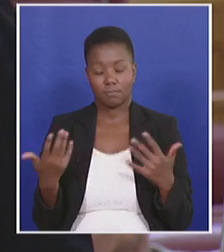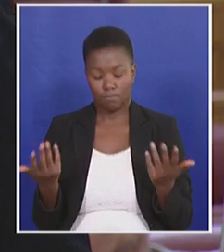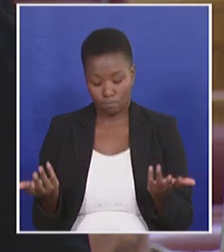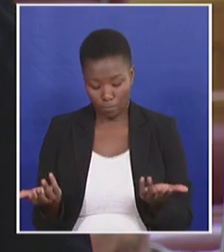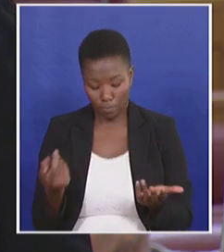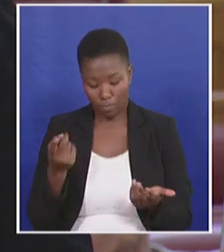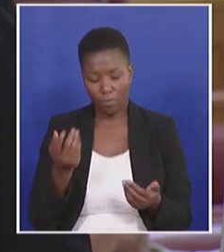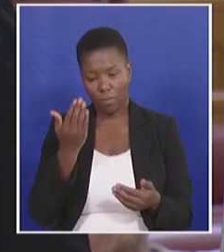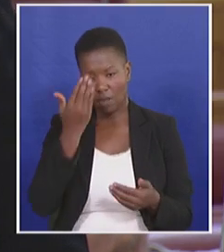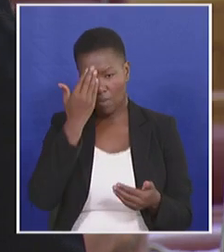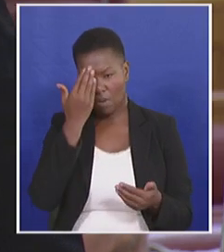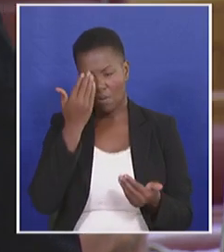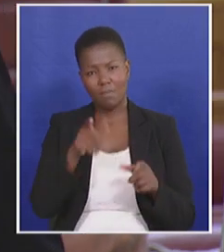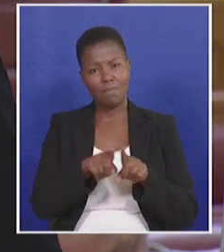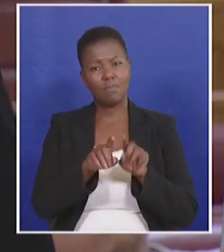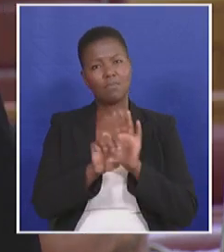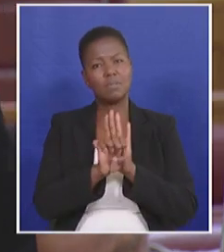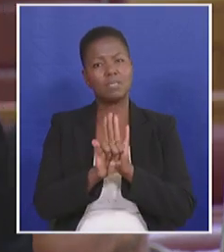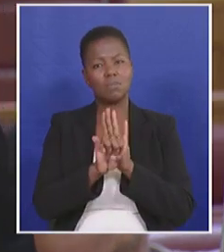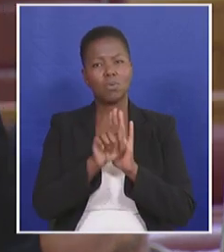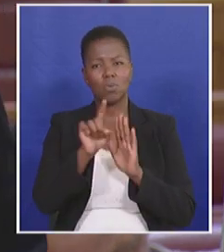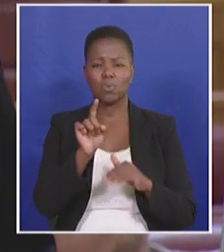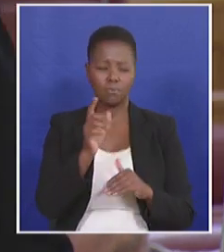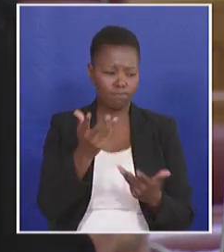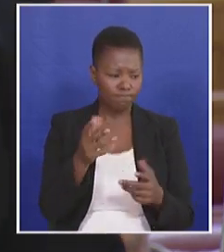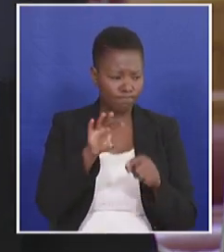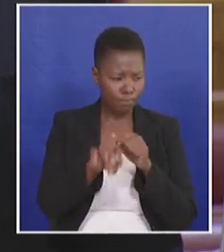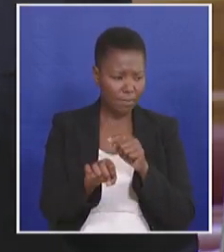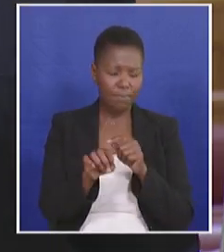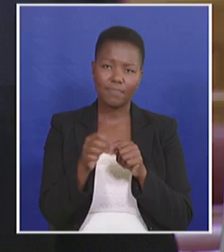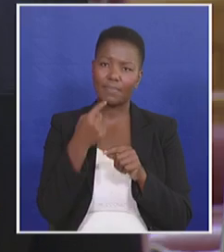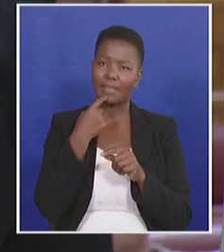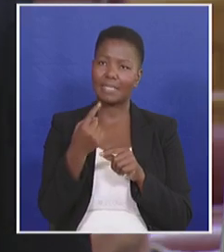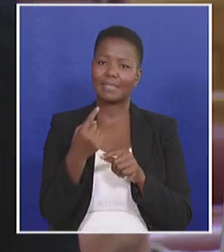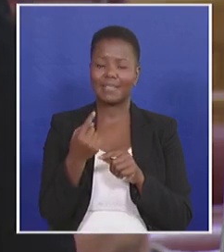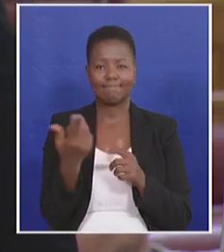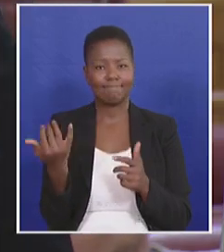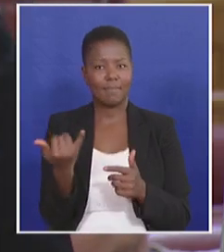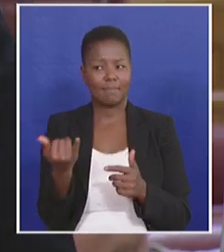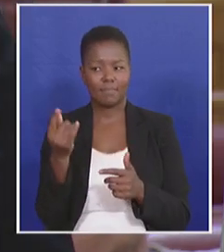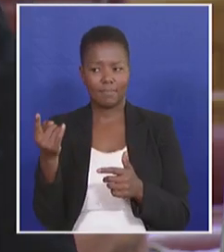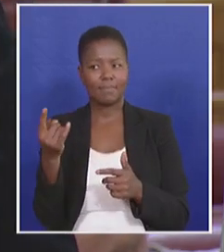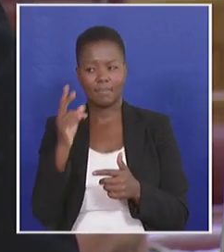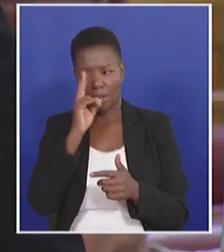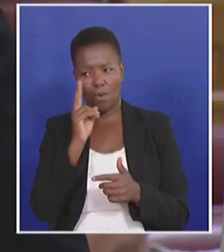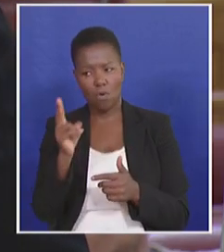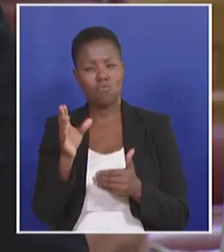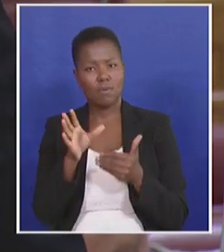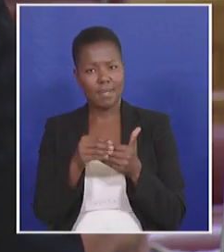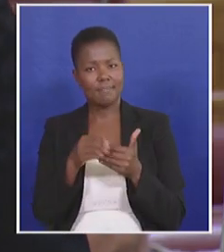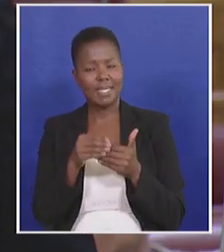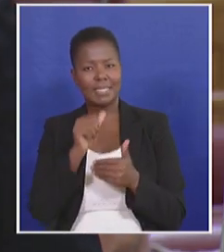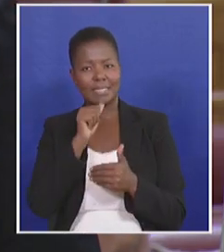You know, for instance, you do come across the kind of examples that the oral member is talking